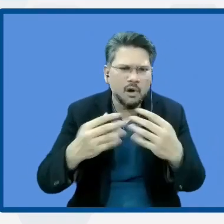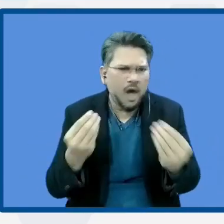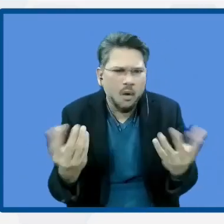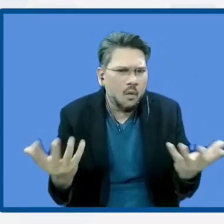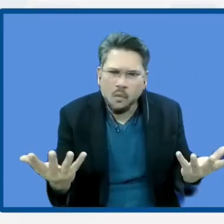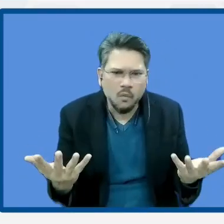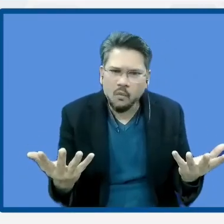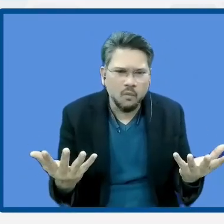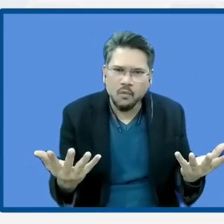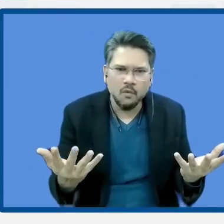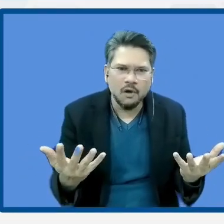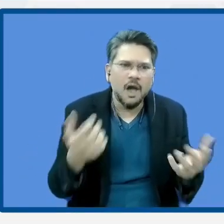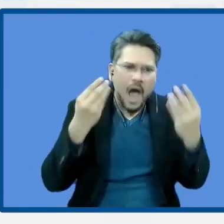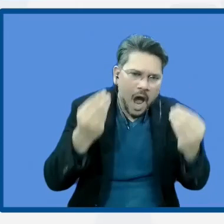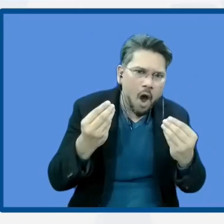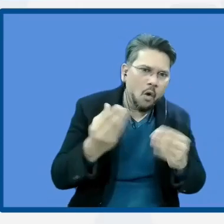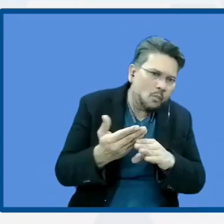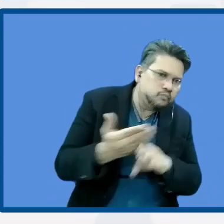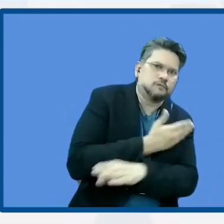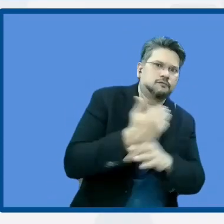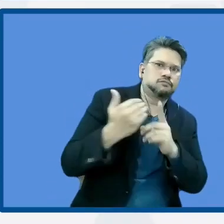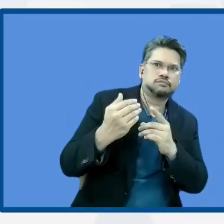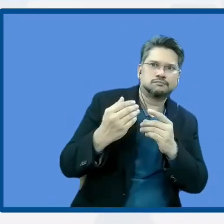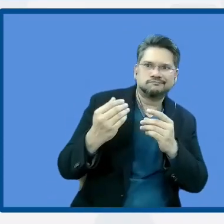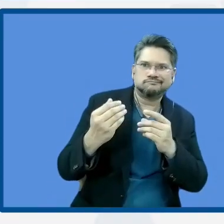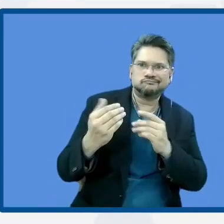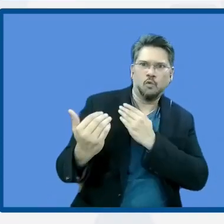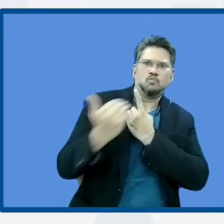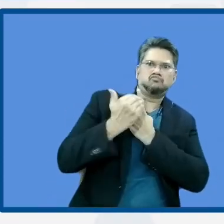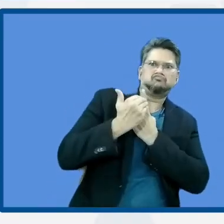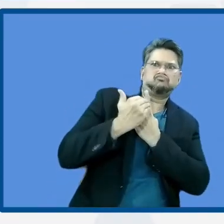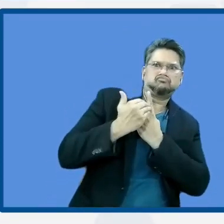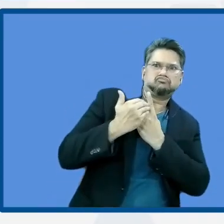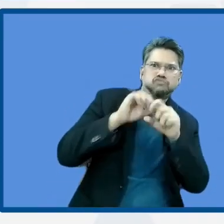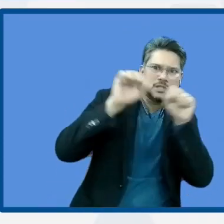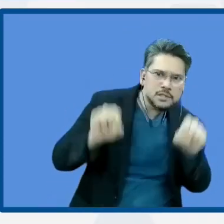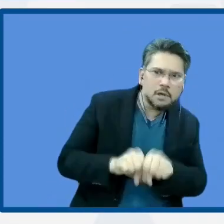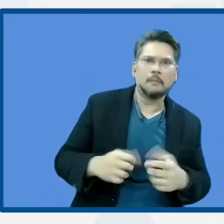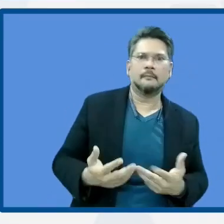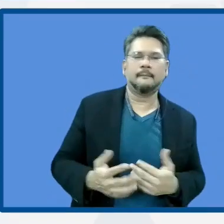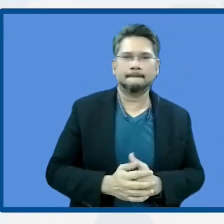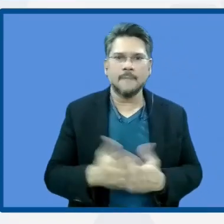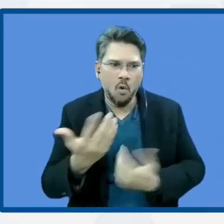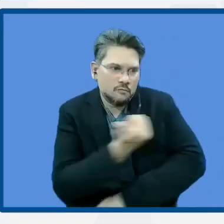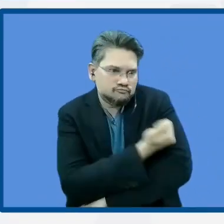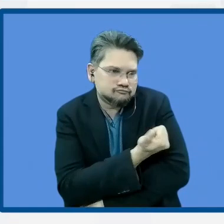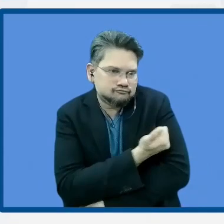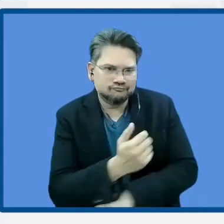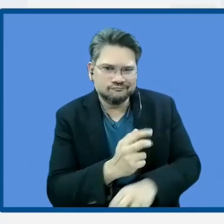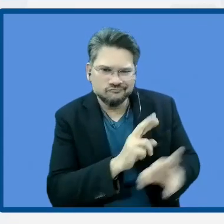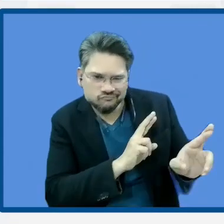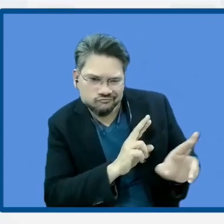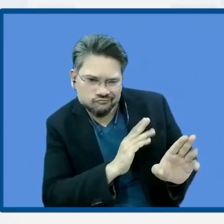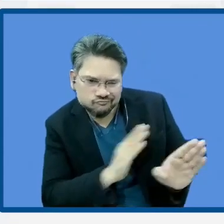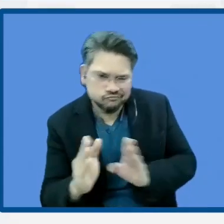early warning system? What new vaccines could we have? But those basic conditions